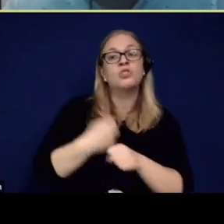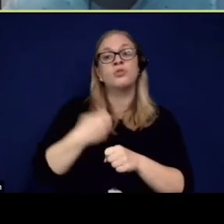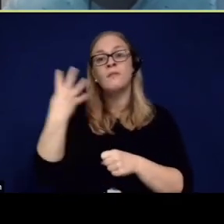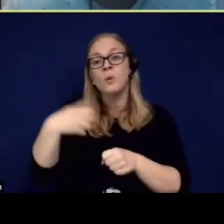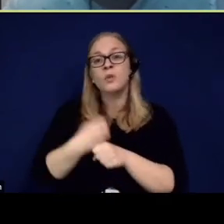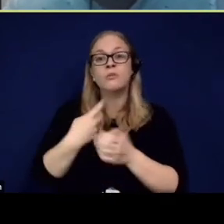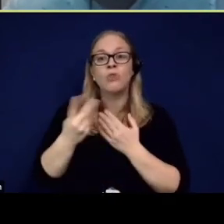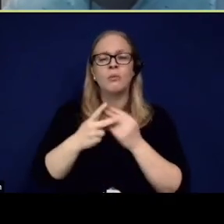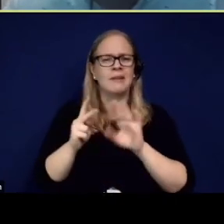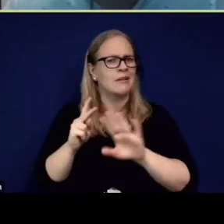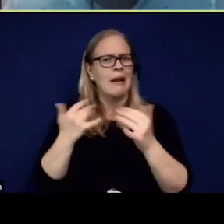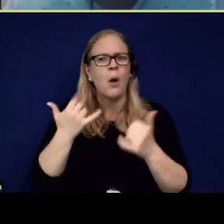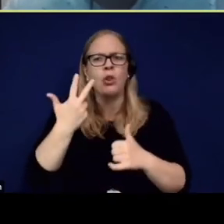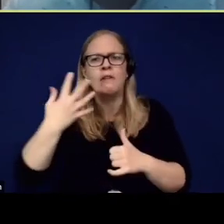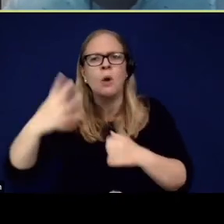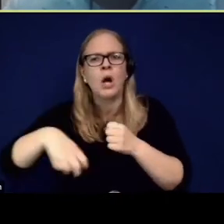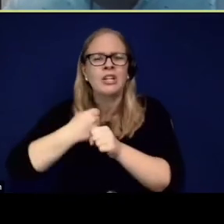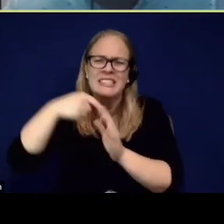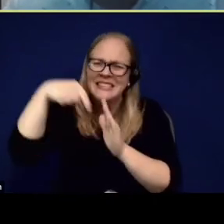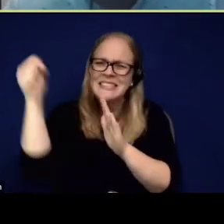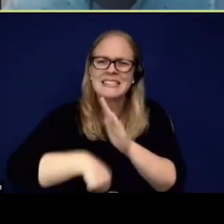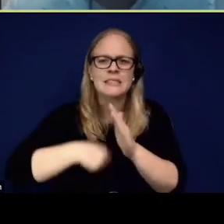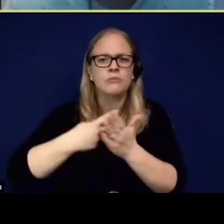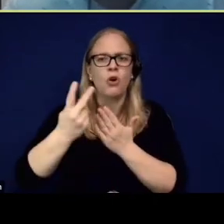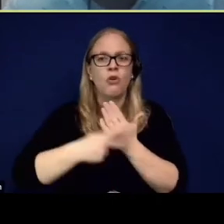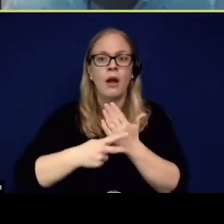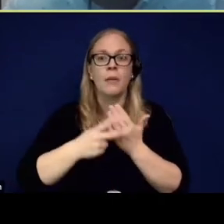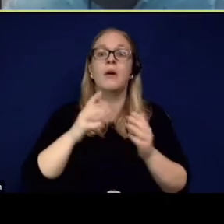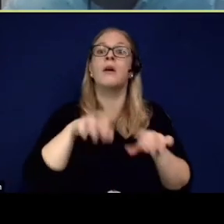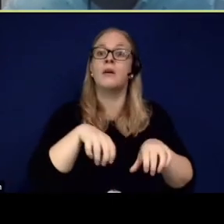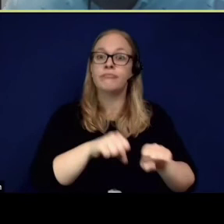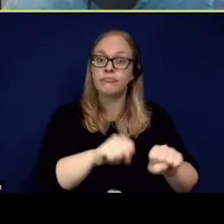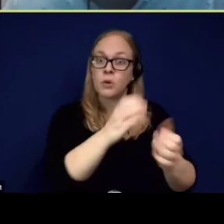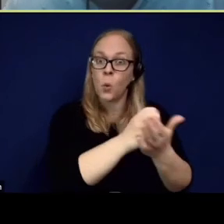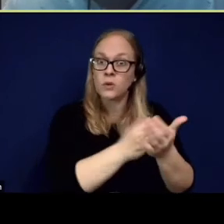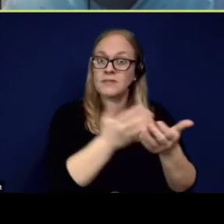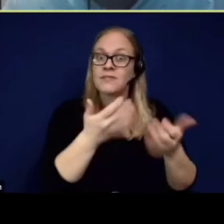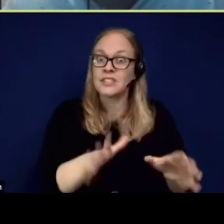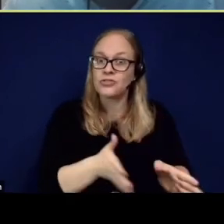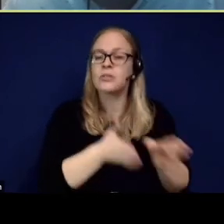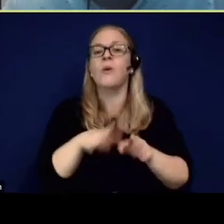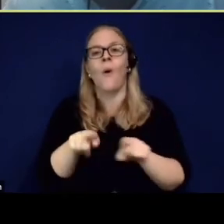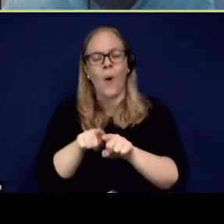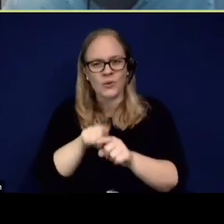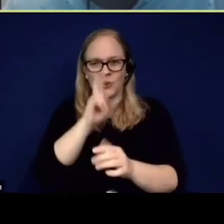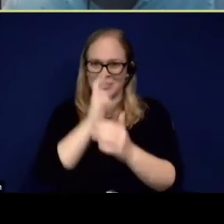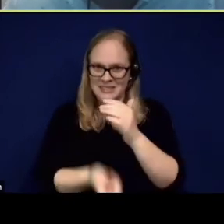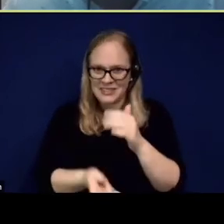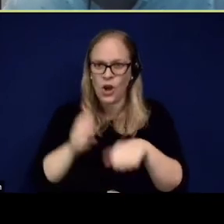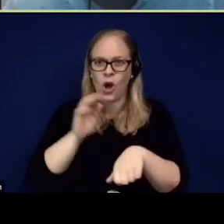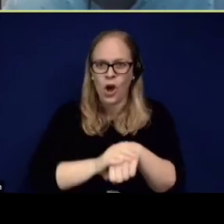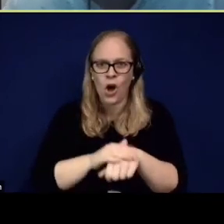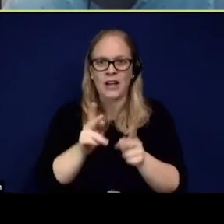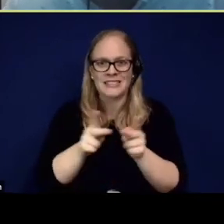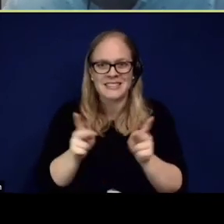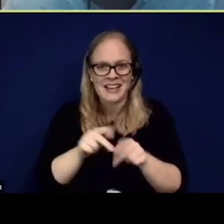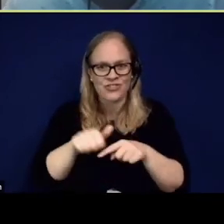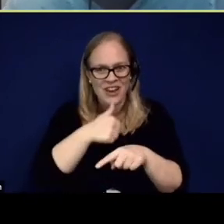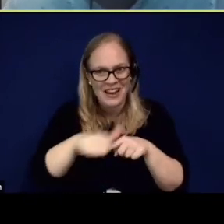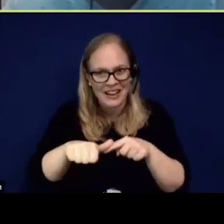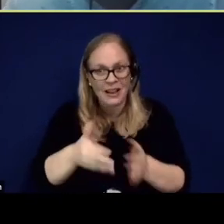courses they take, they get on-site training for the first and possibly a second year. And then they go to internships where they